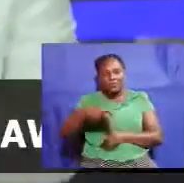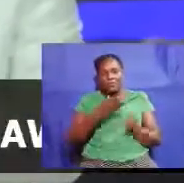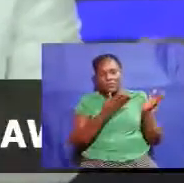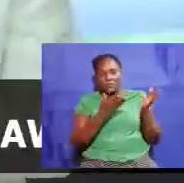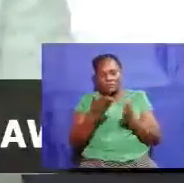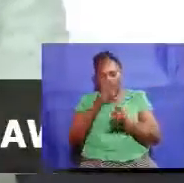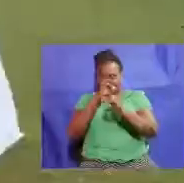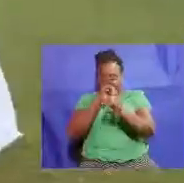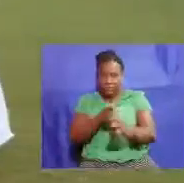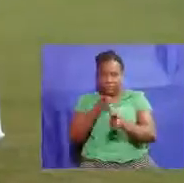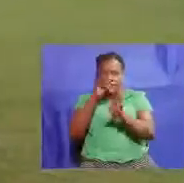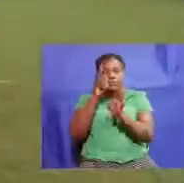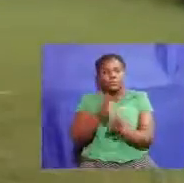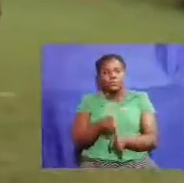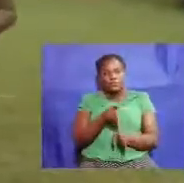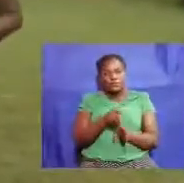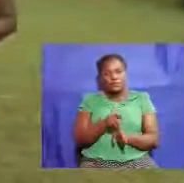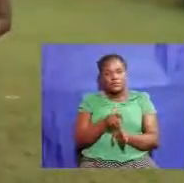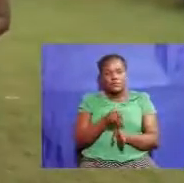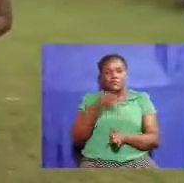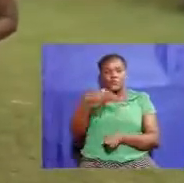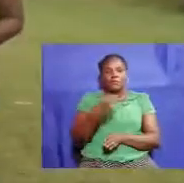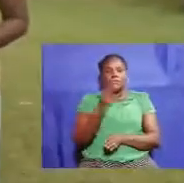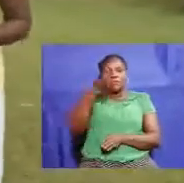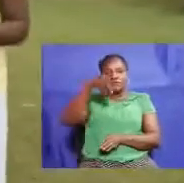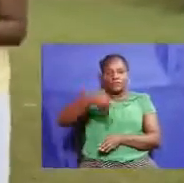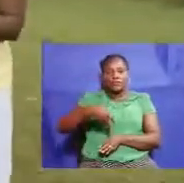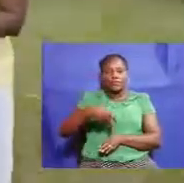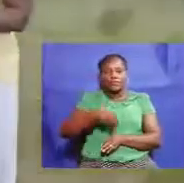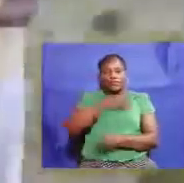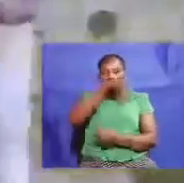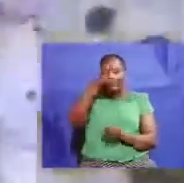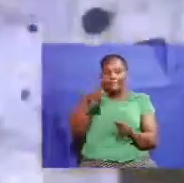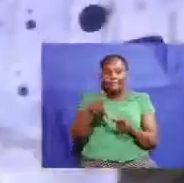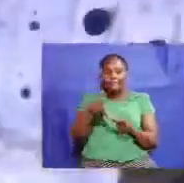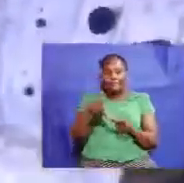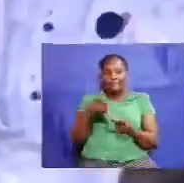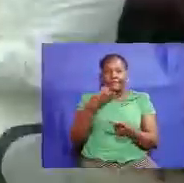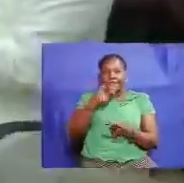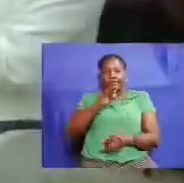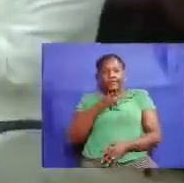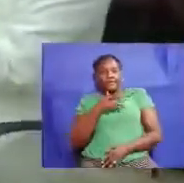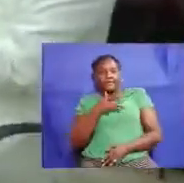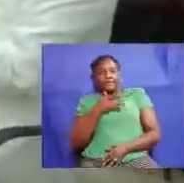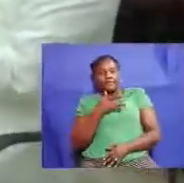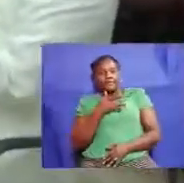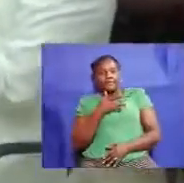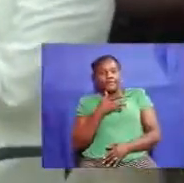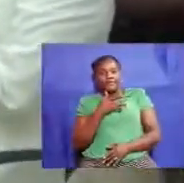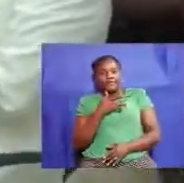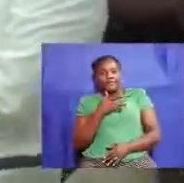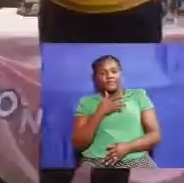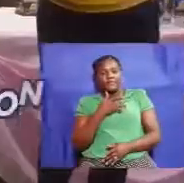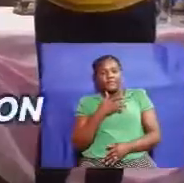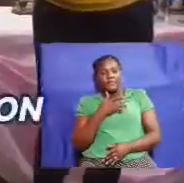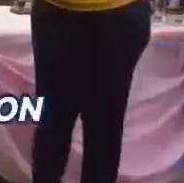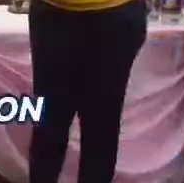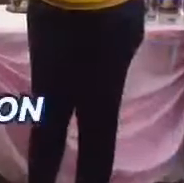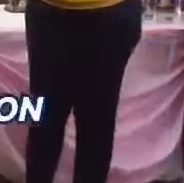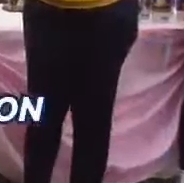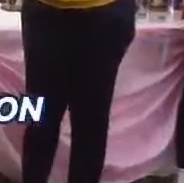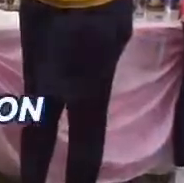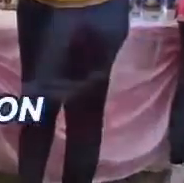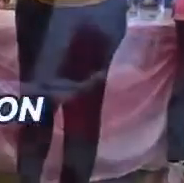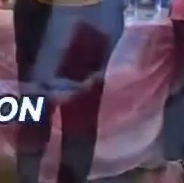organization. H4P, bringing dignity to disability. H4P, perfection is our passion.